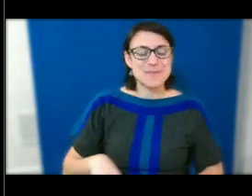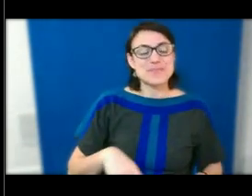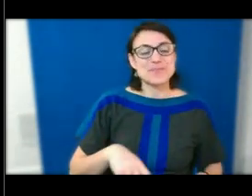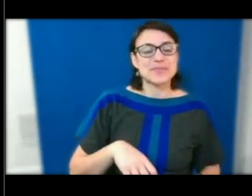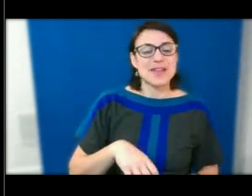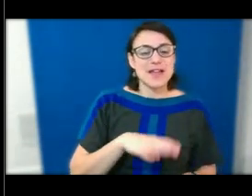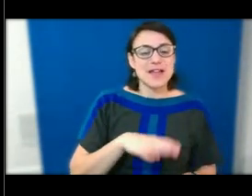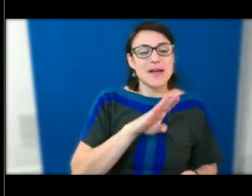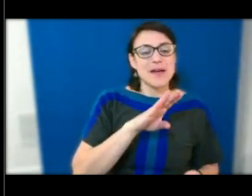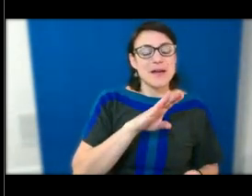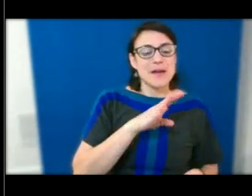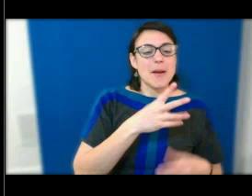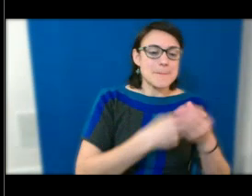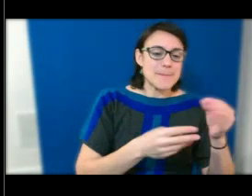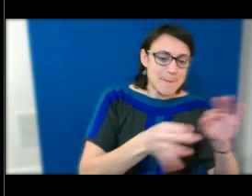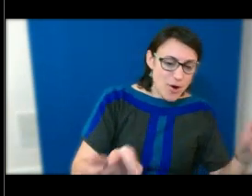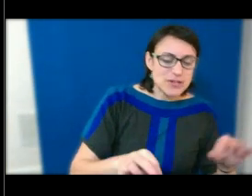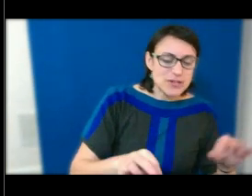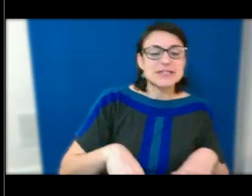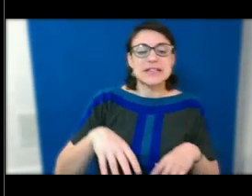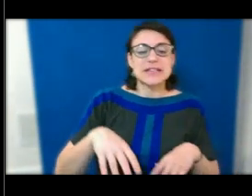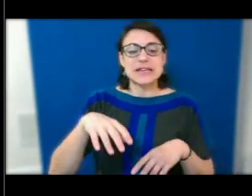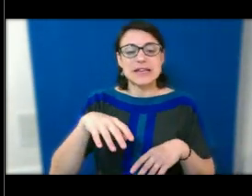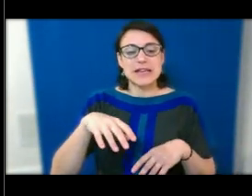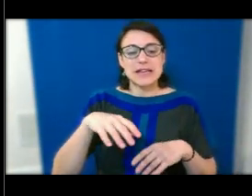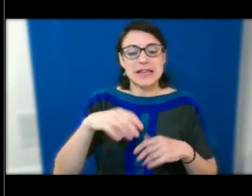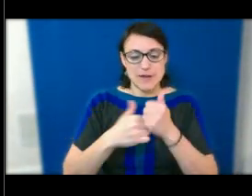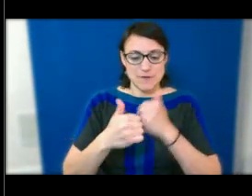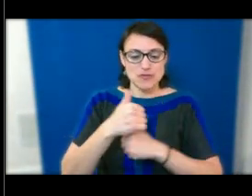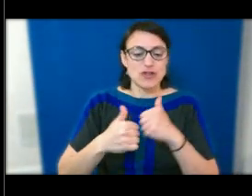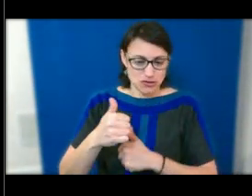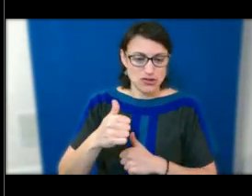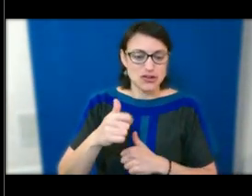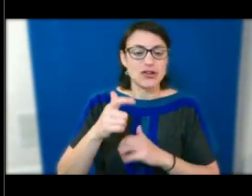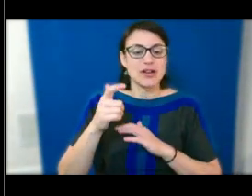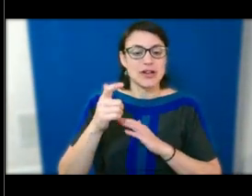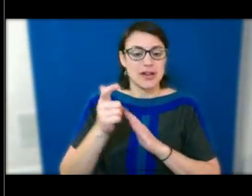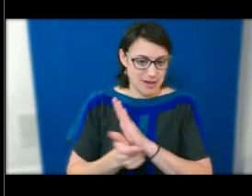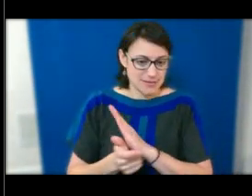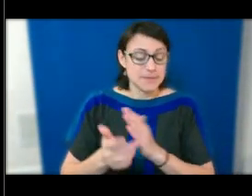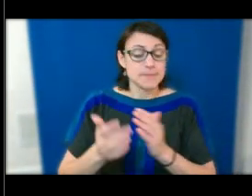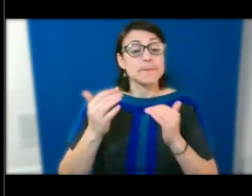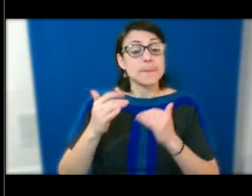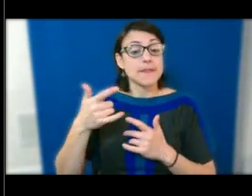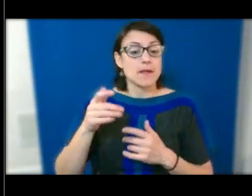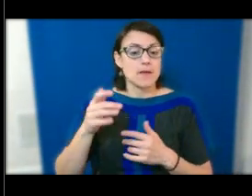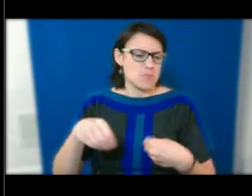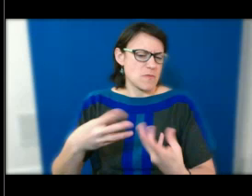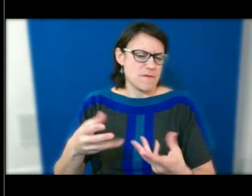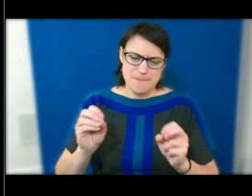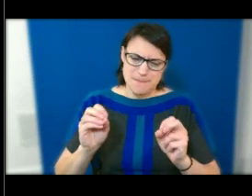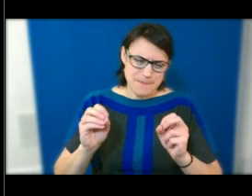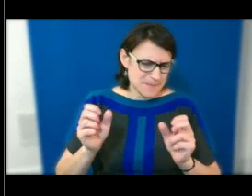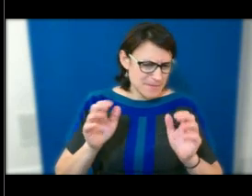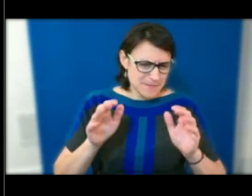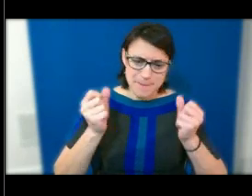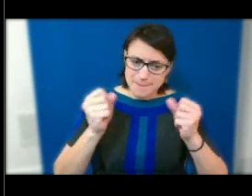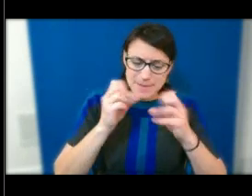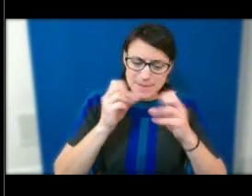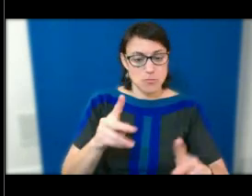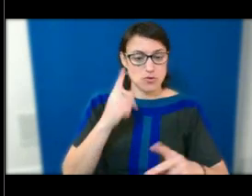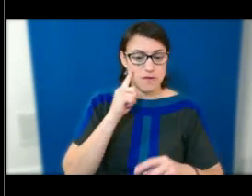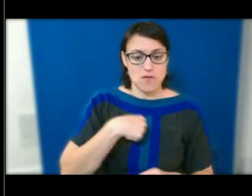provided incredible opportunities for us to invest in coastal resilience. NOAA has had more than $6 billion